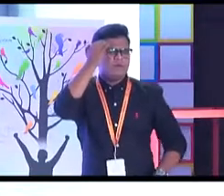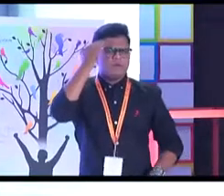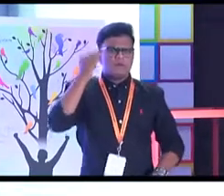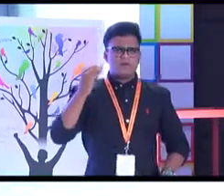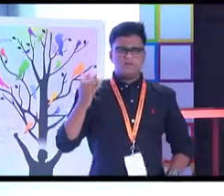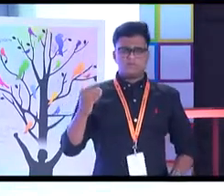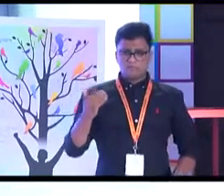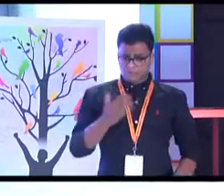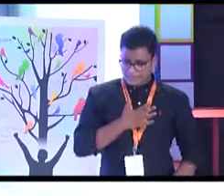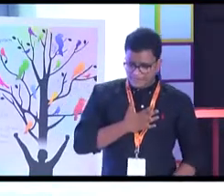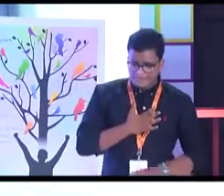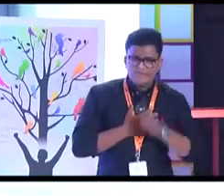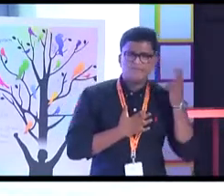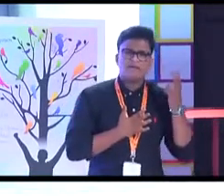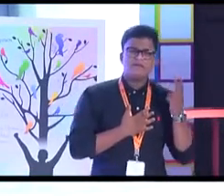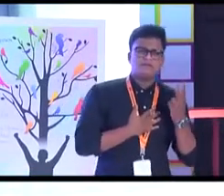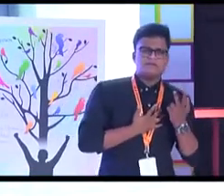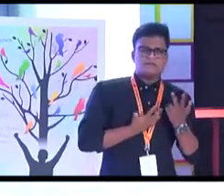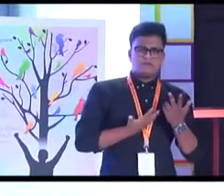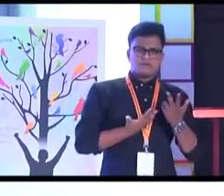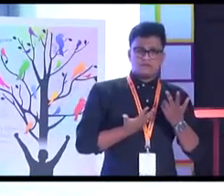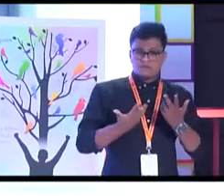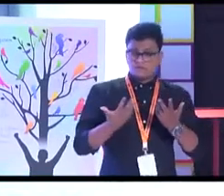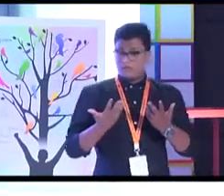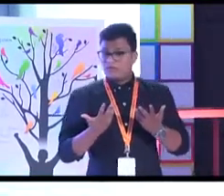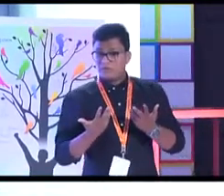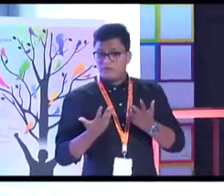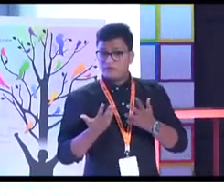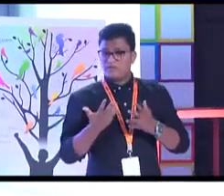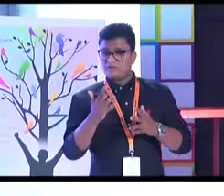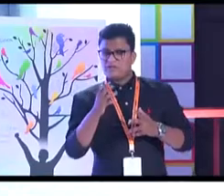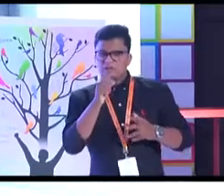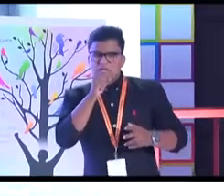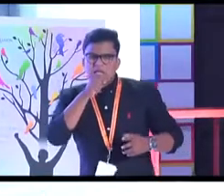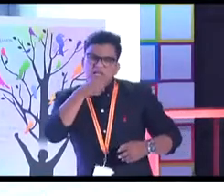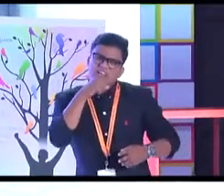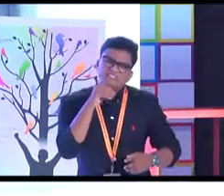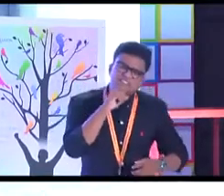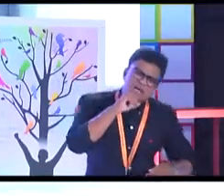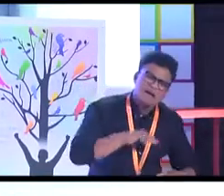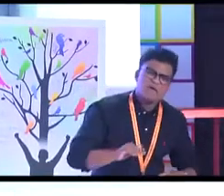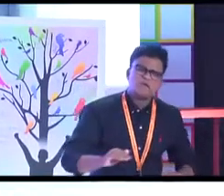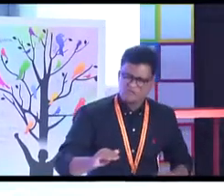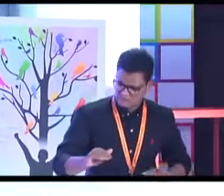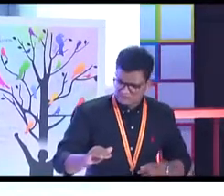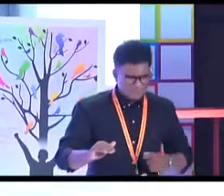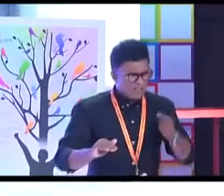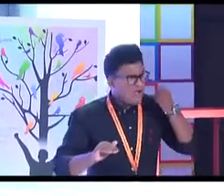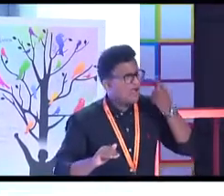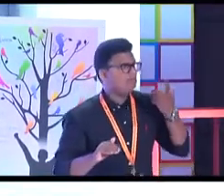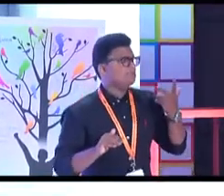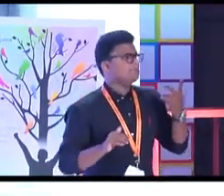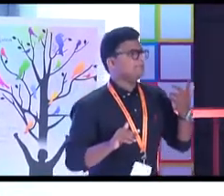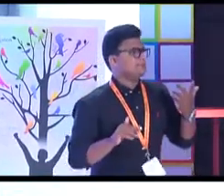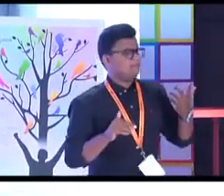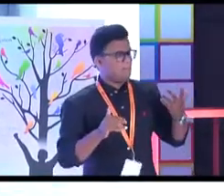I'm different. Although it was very small age to understand the disease, but I accepted it. I